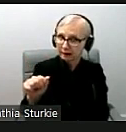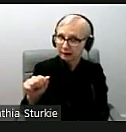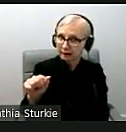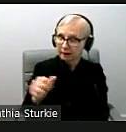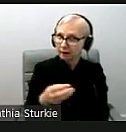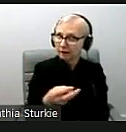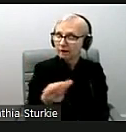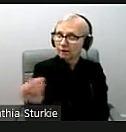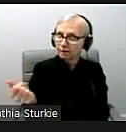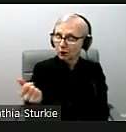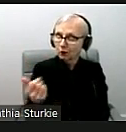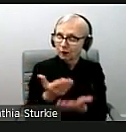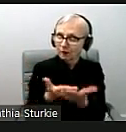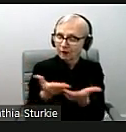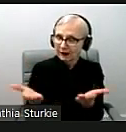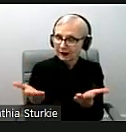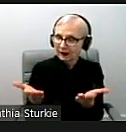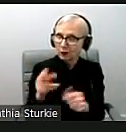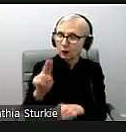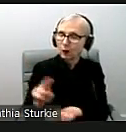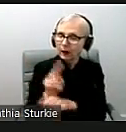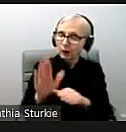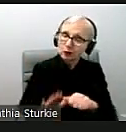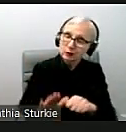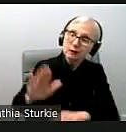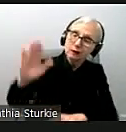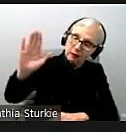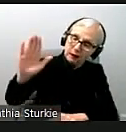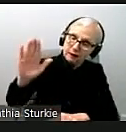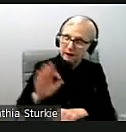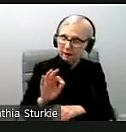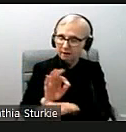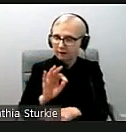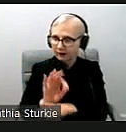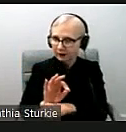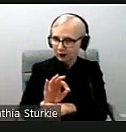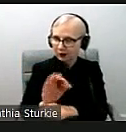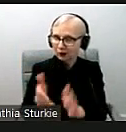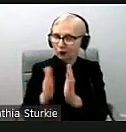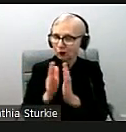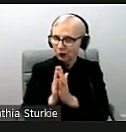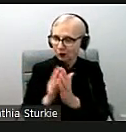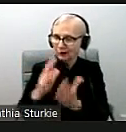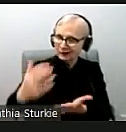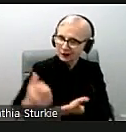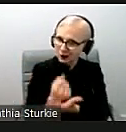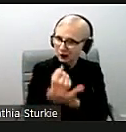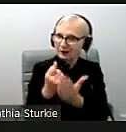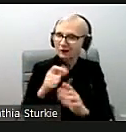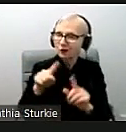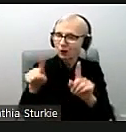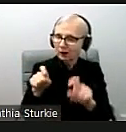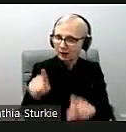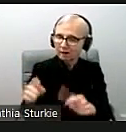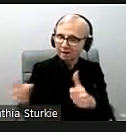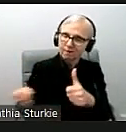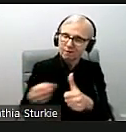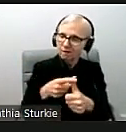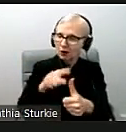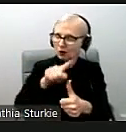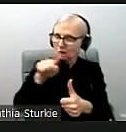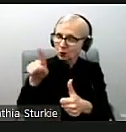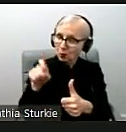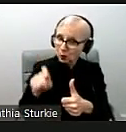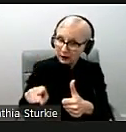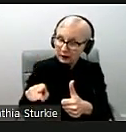of housekeeping items. We'll use the raise hand function in order to request a chance to ask a question. We'll start with first questions first. If we